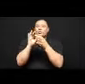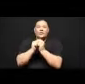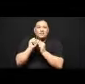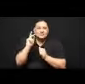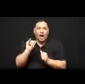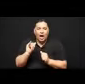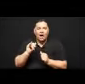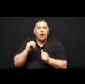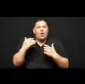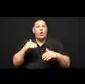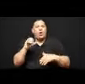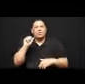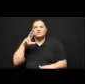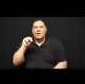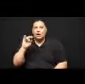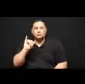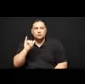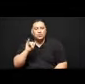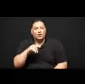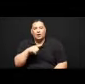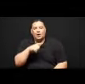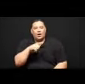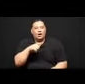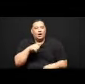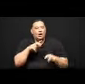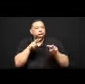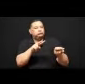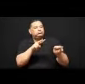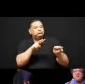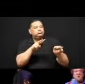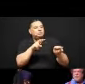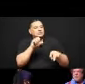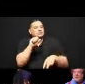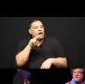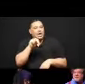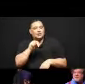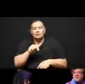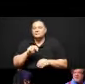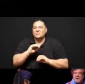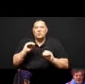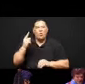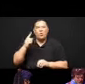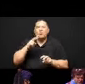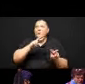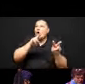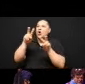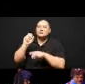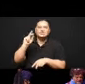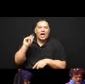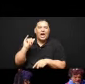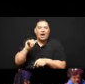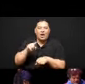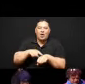the sun. Would you just look at it? No one watches the sky long